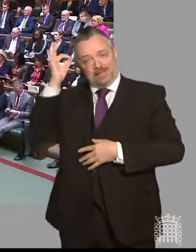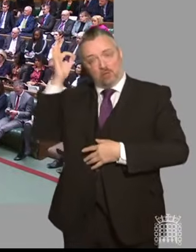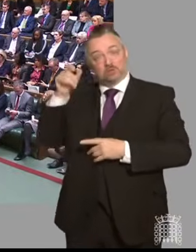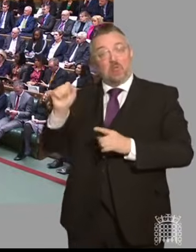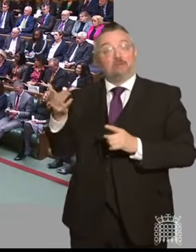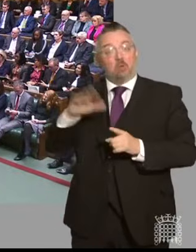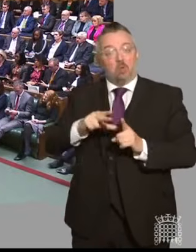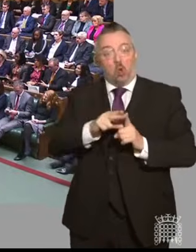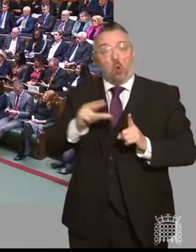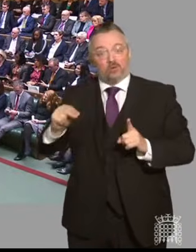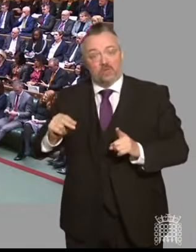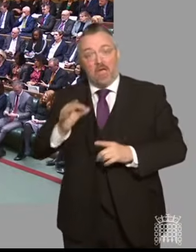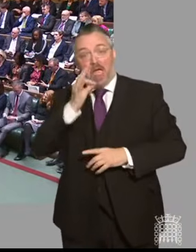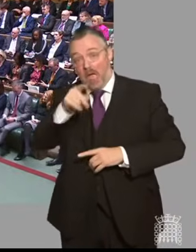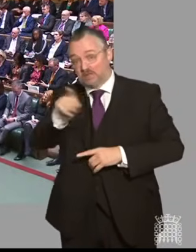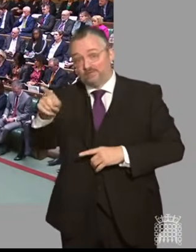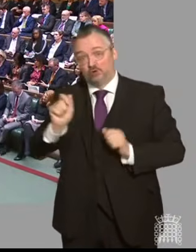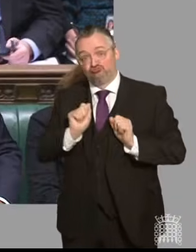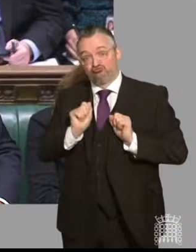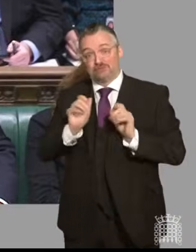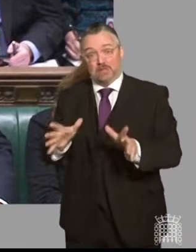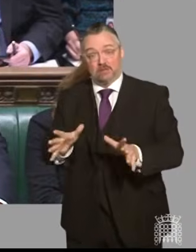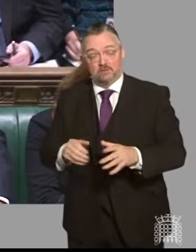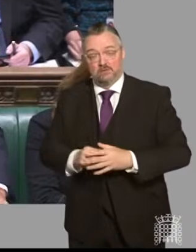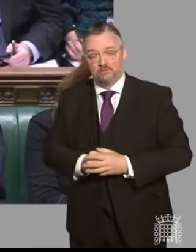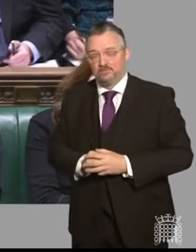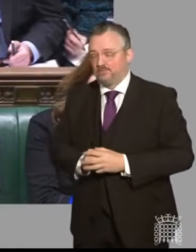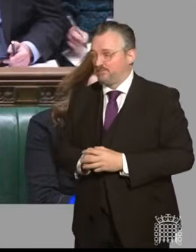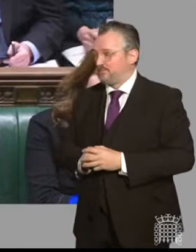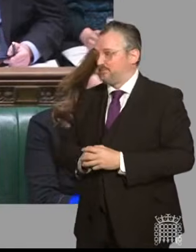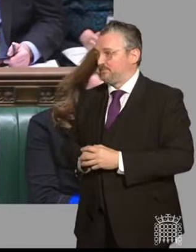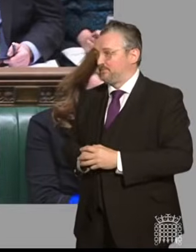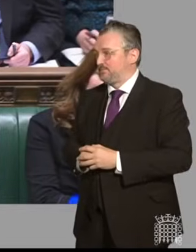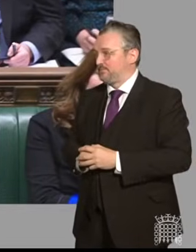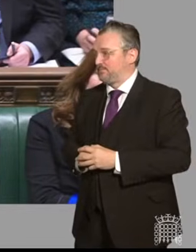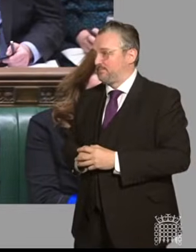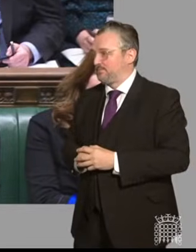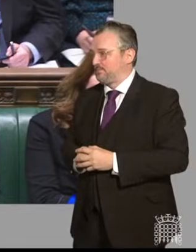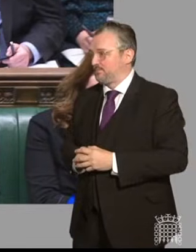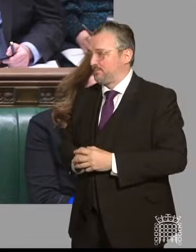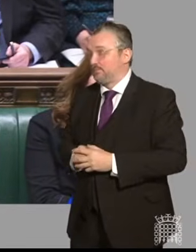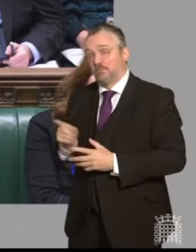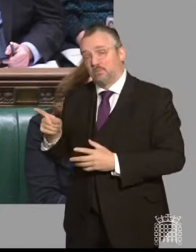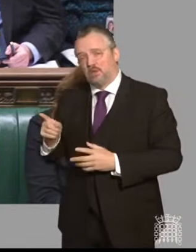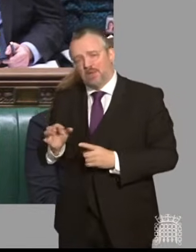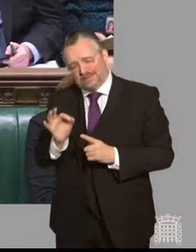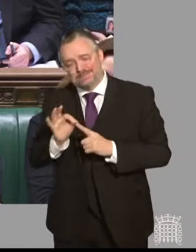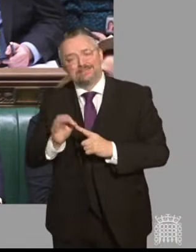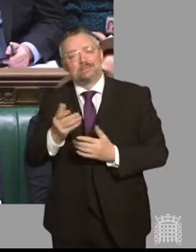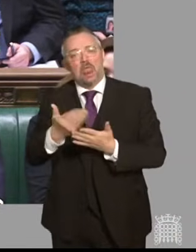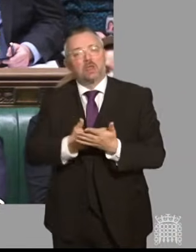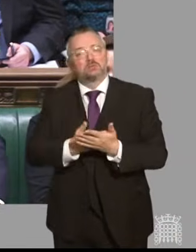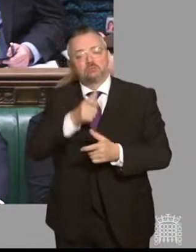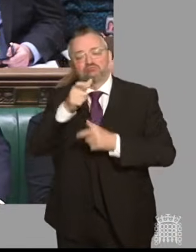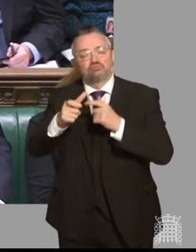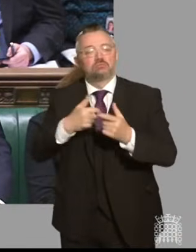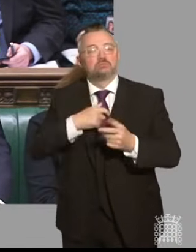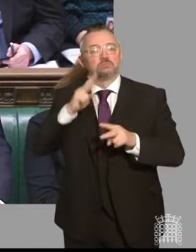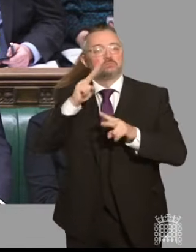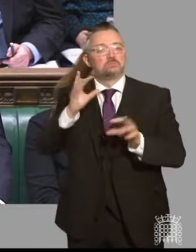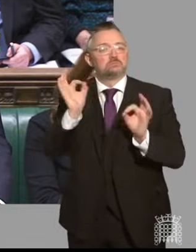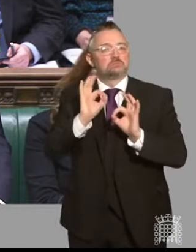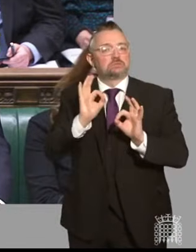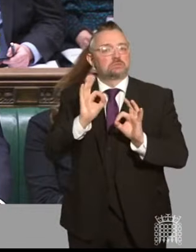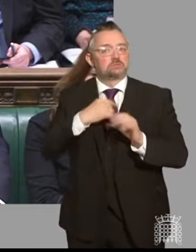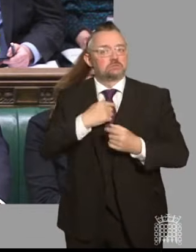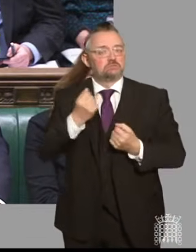Mr. Speaker, I haven't seen the details of those comments on this issue, but more generally, the government does have a strong track